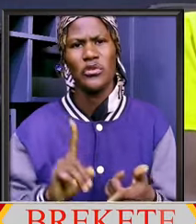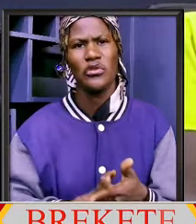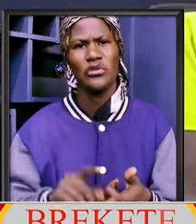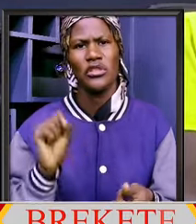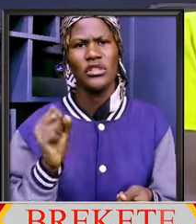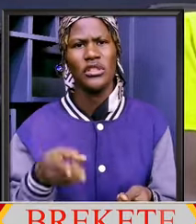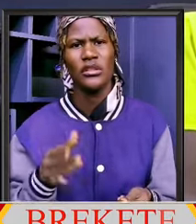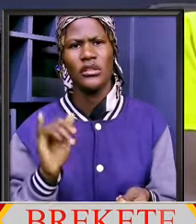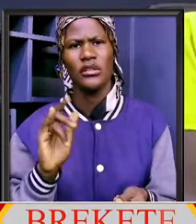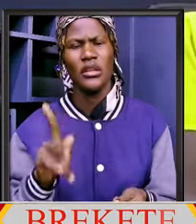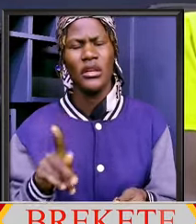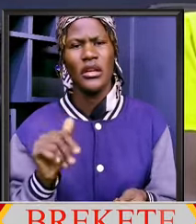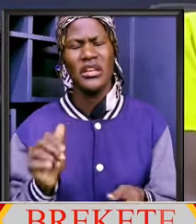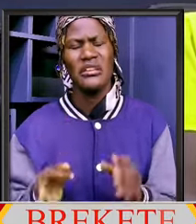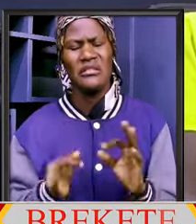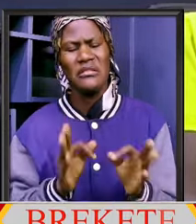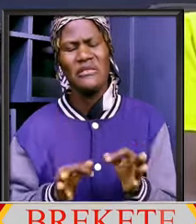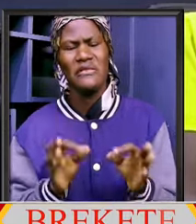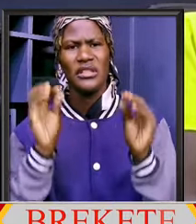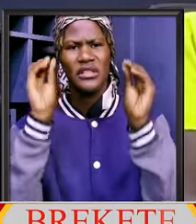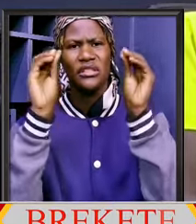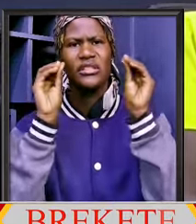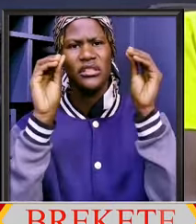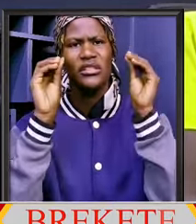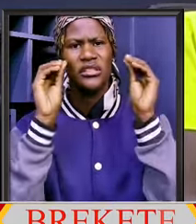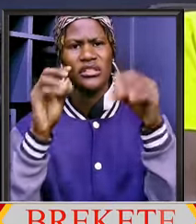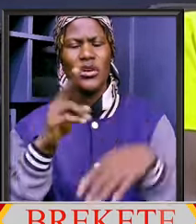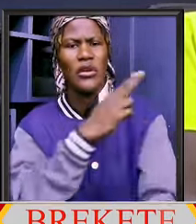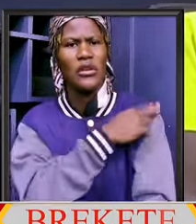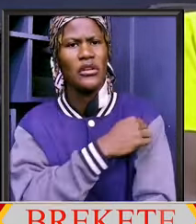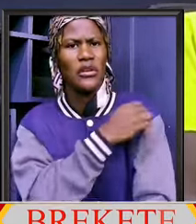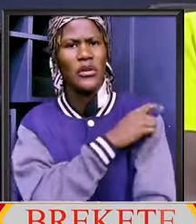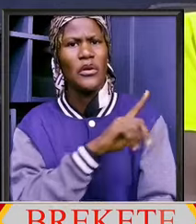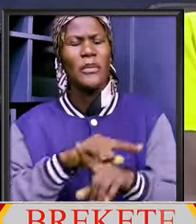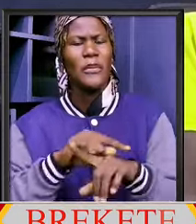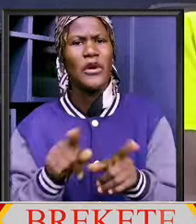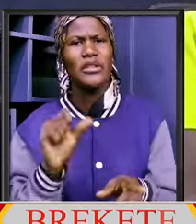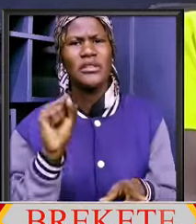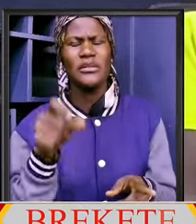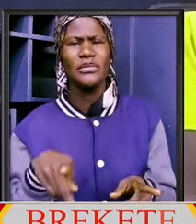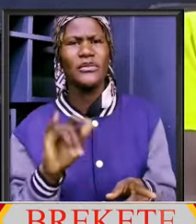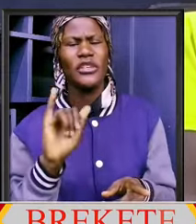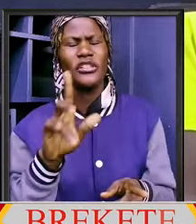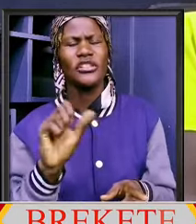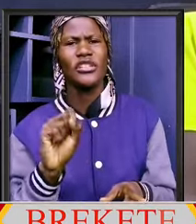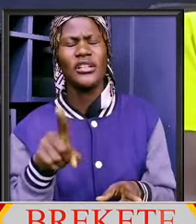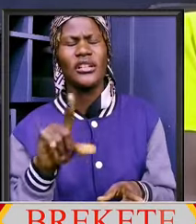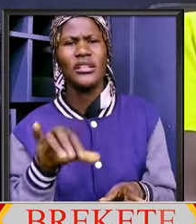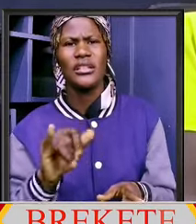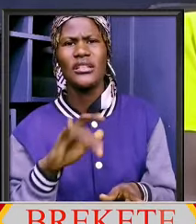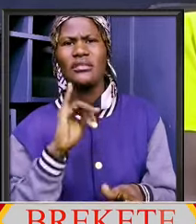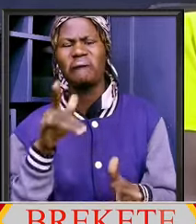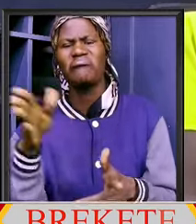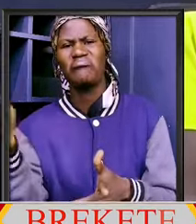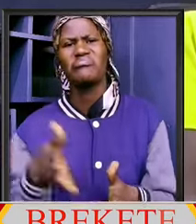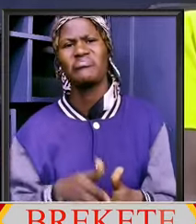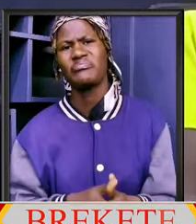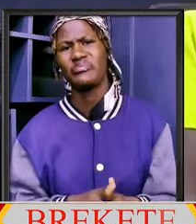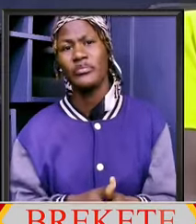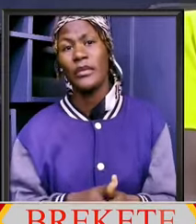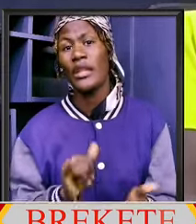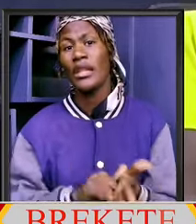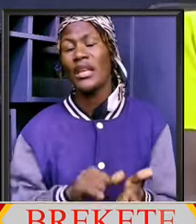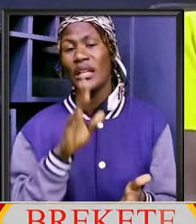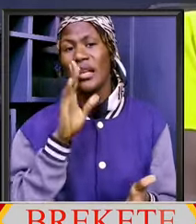hospital. But this one now specialist them be, specialist hospital them be. We suppose specialize